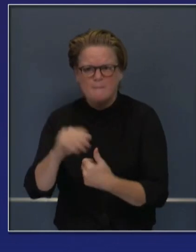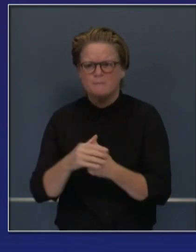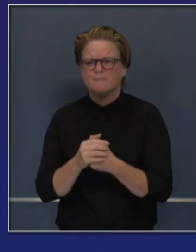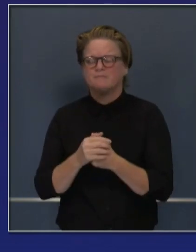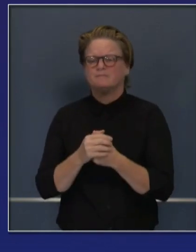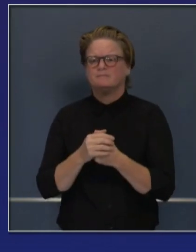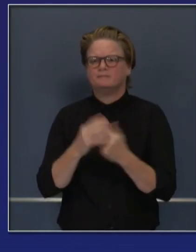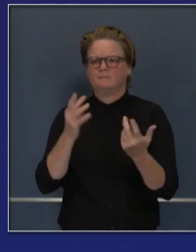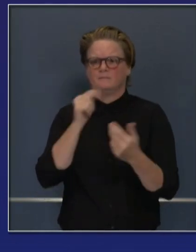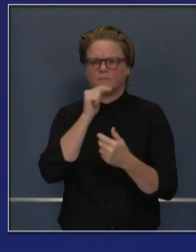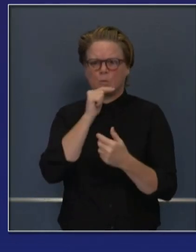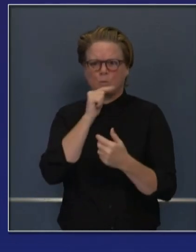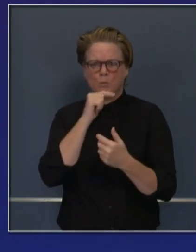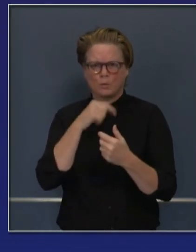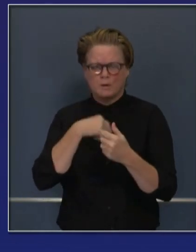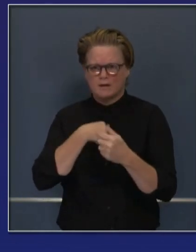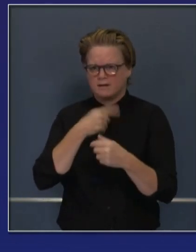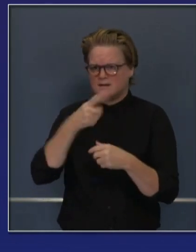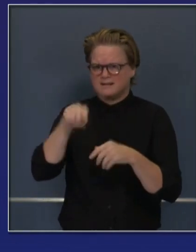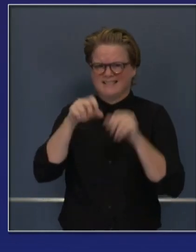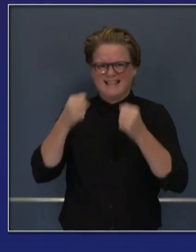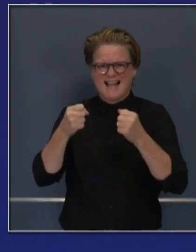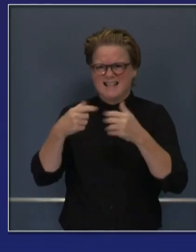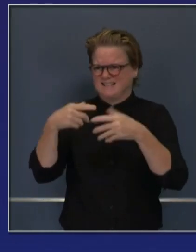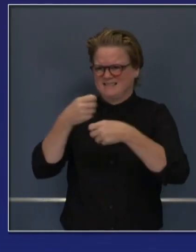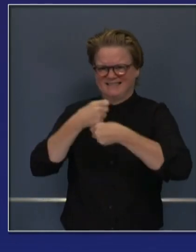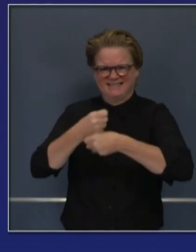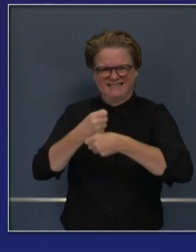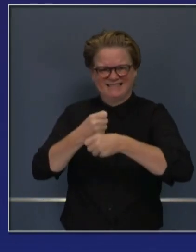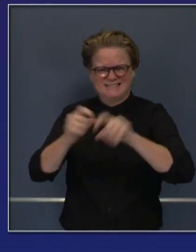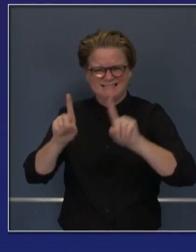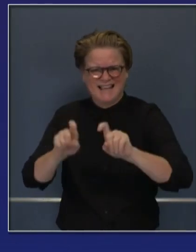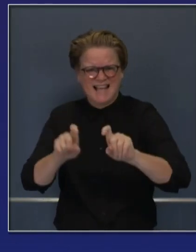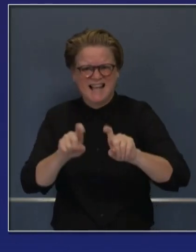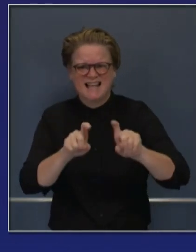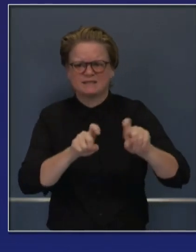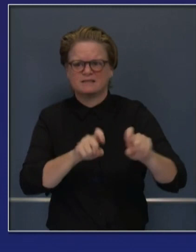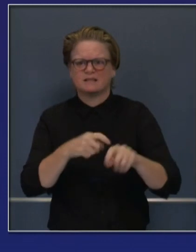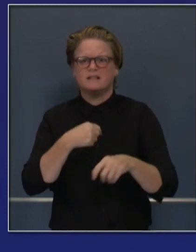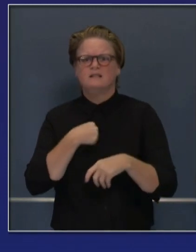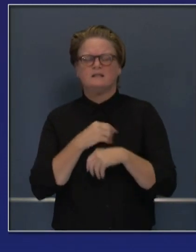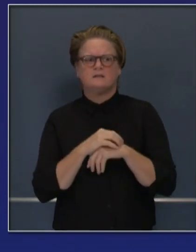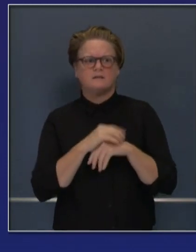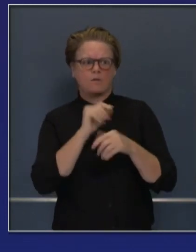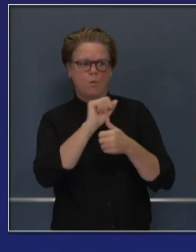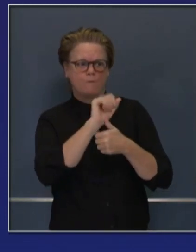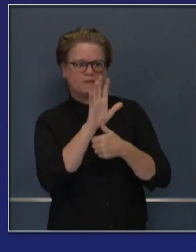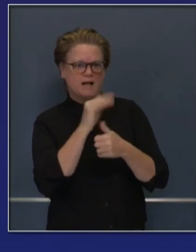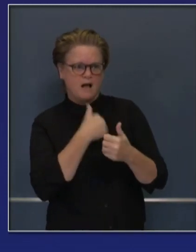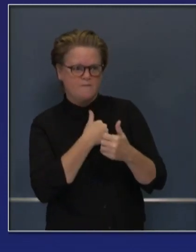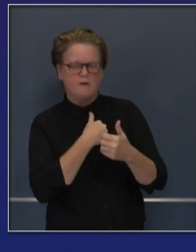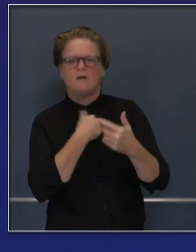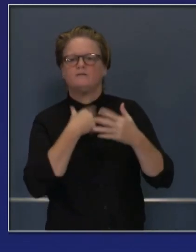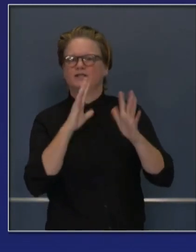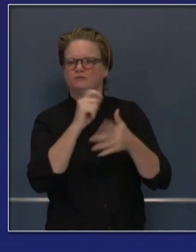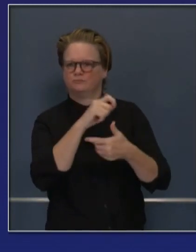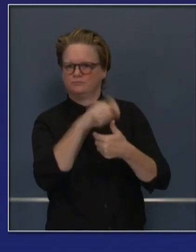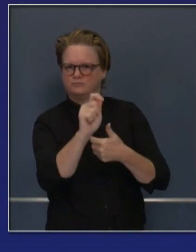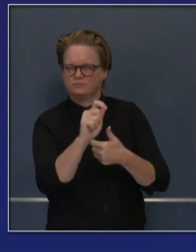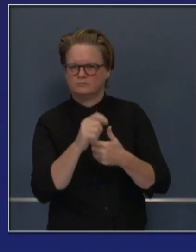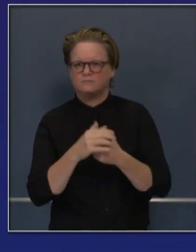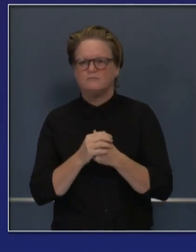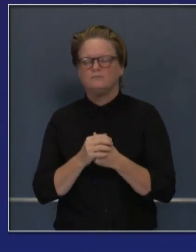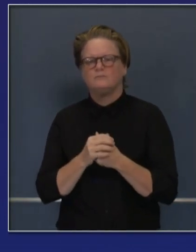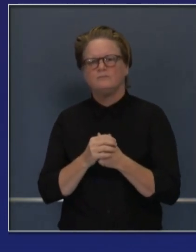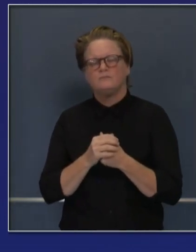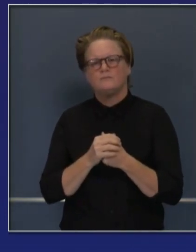number of tests than any other state in the country. Now, per capita, we are not where we want to be, and that's why we opened that new state lab